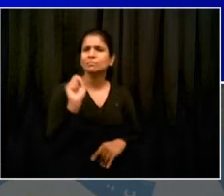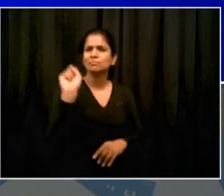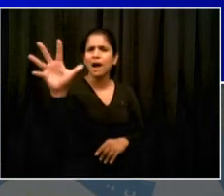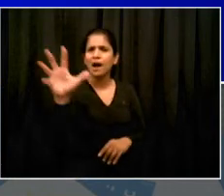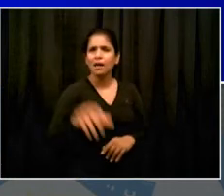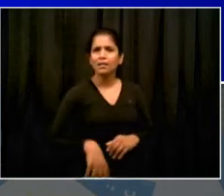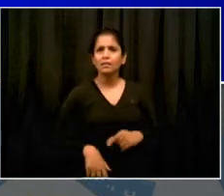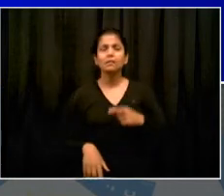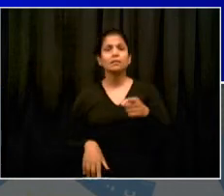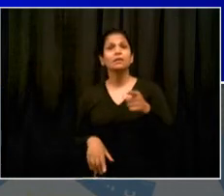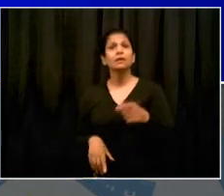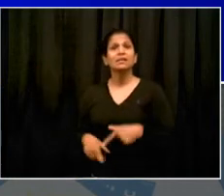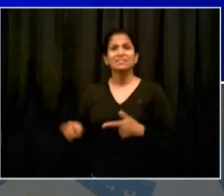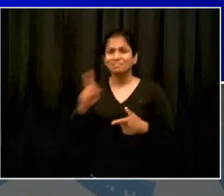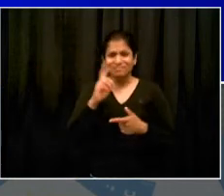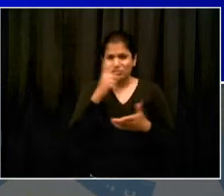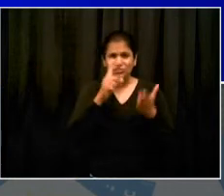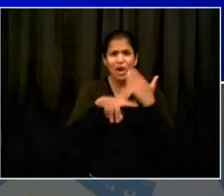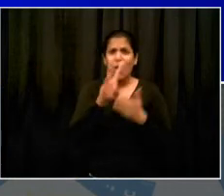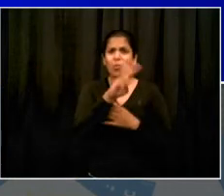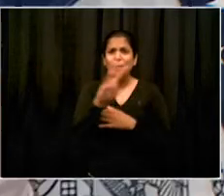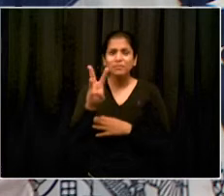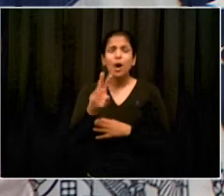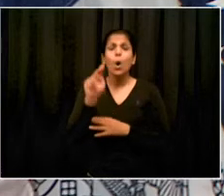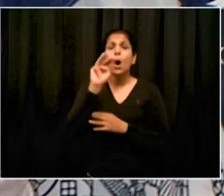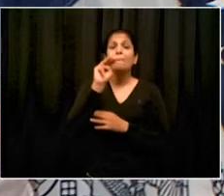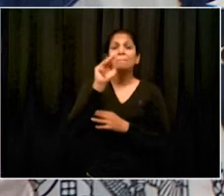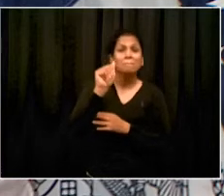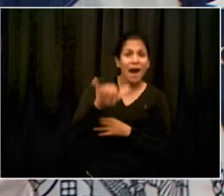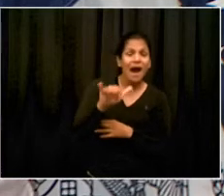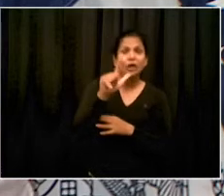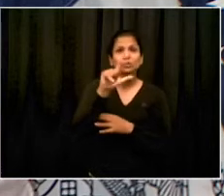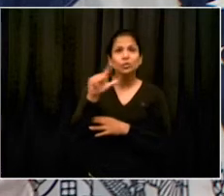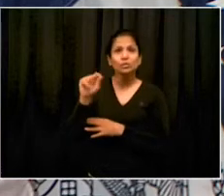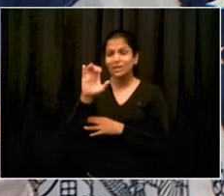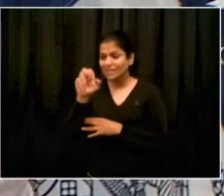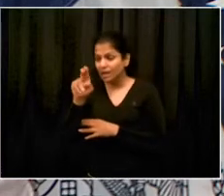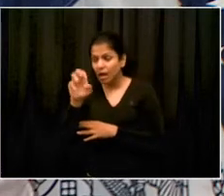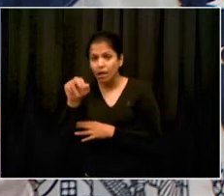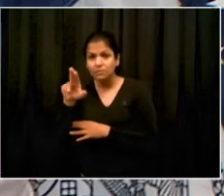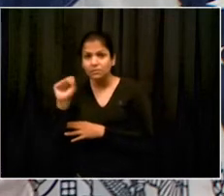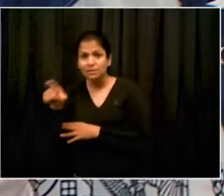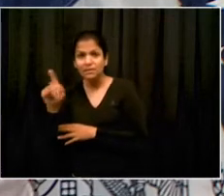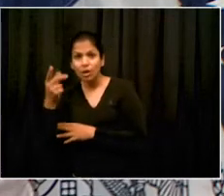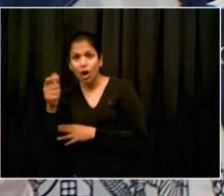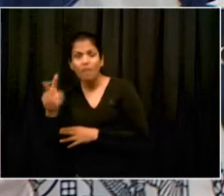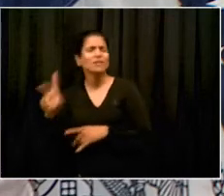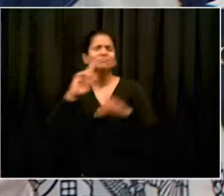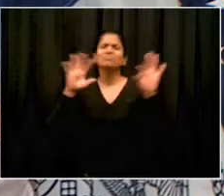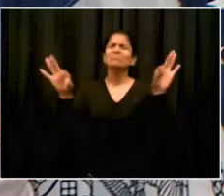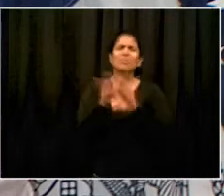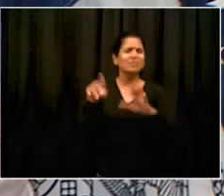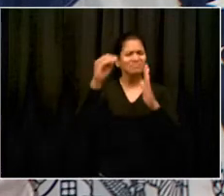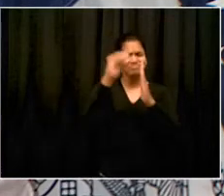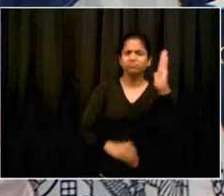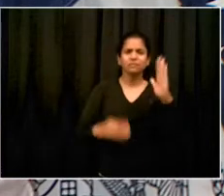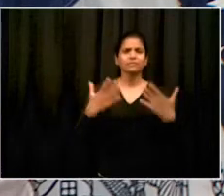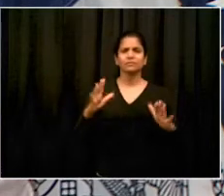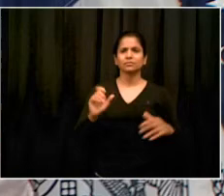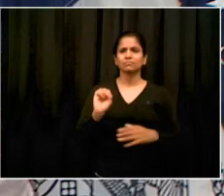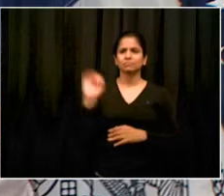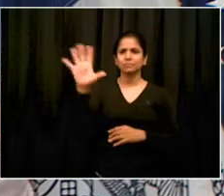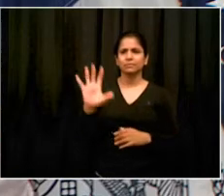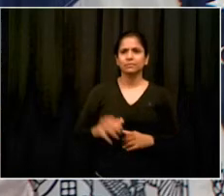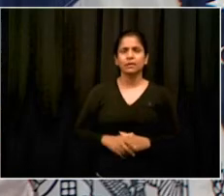844-330-2020. We need everyone involved. This will determine so much of the future of New York City, our representation in Congress, whether we will get our fair share of